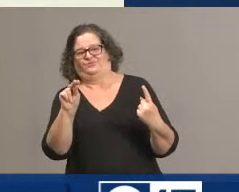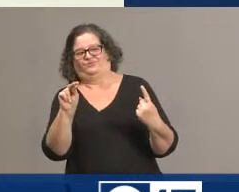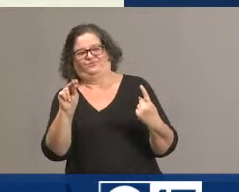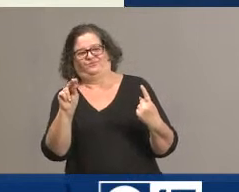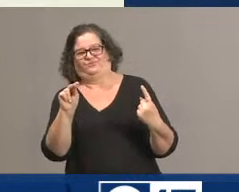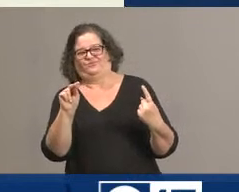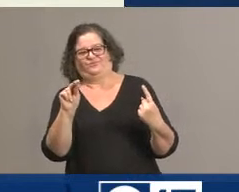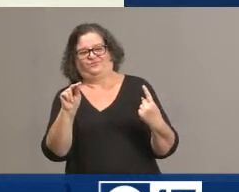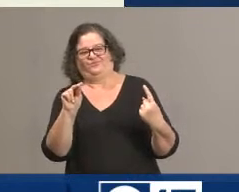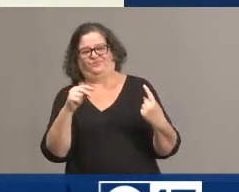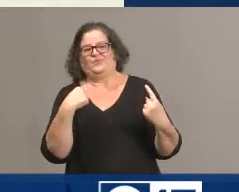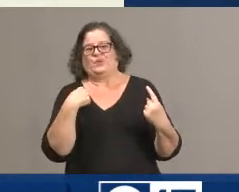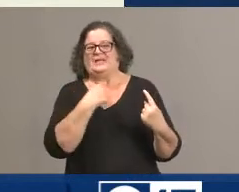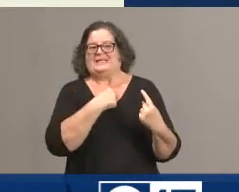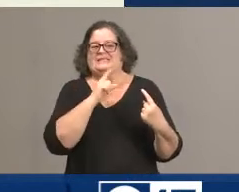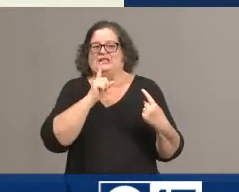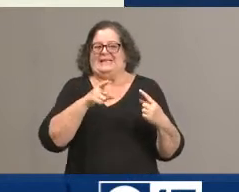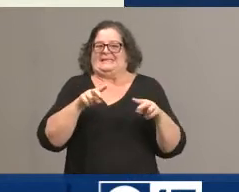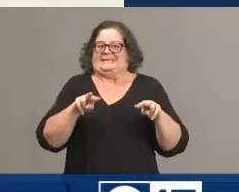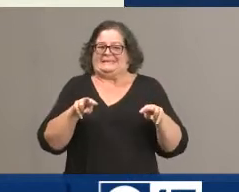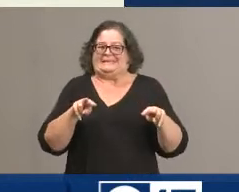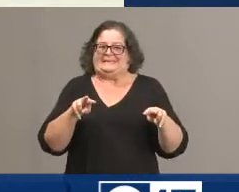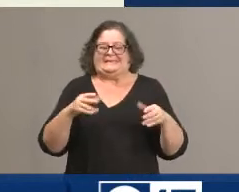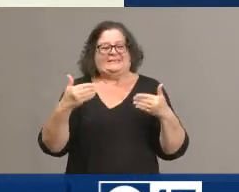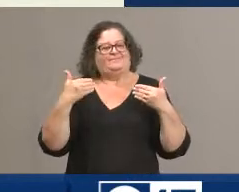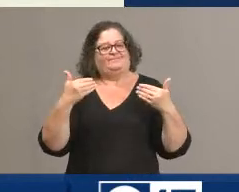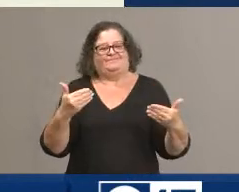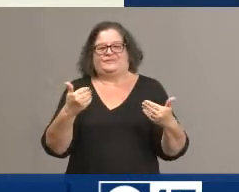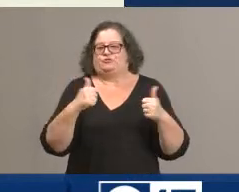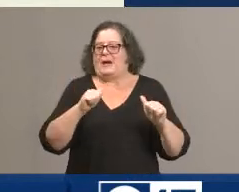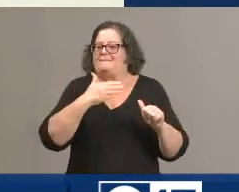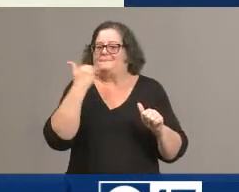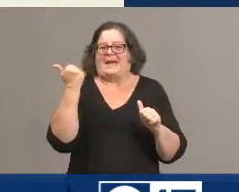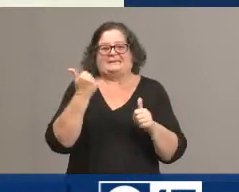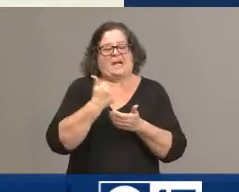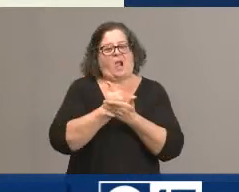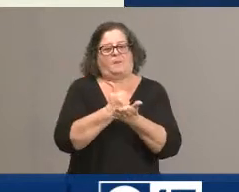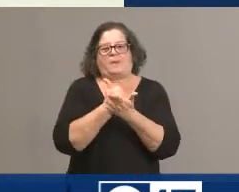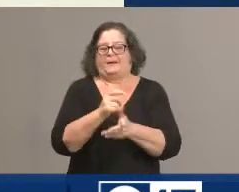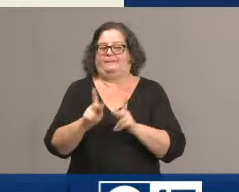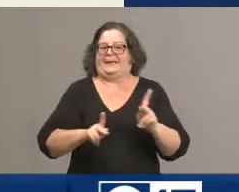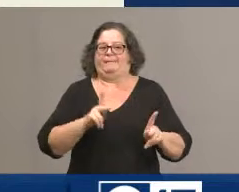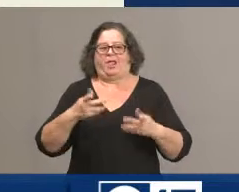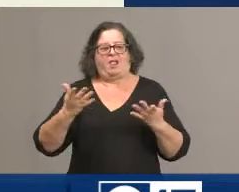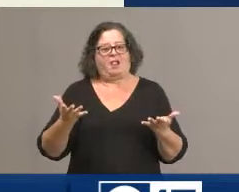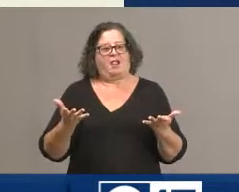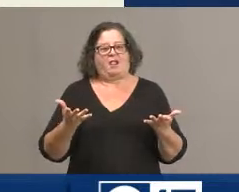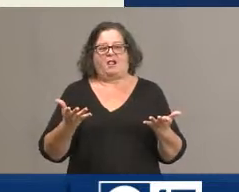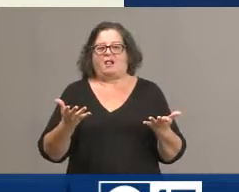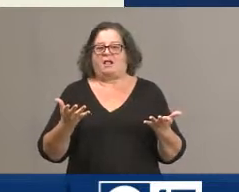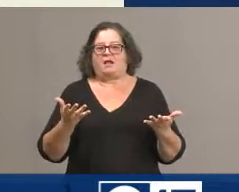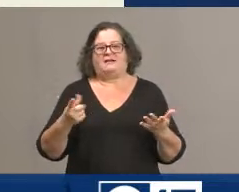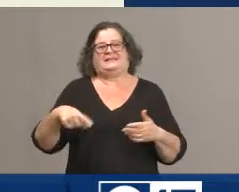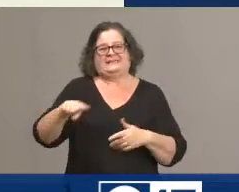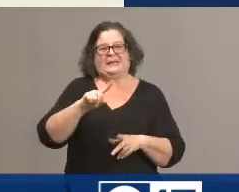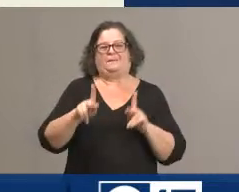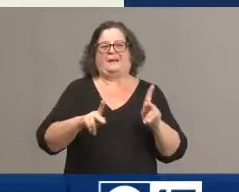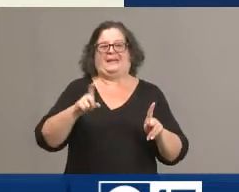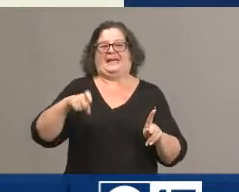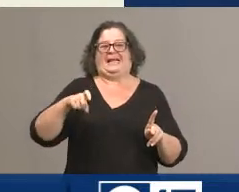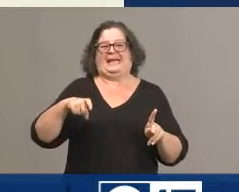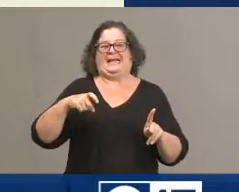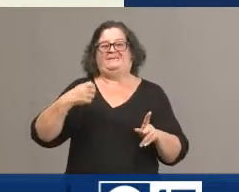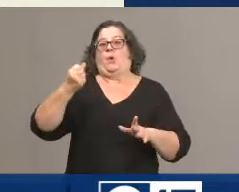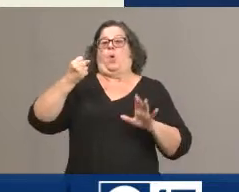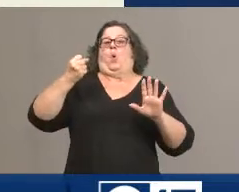help people who have been displaced and are in need. And by and large, those 1.5 million people that I named